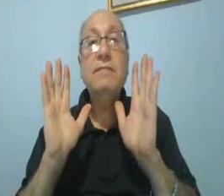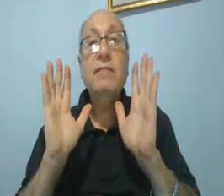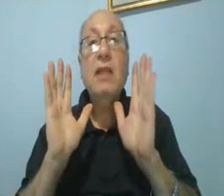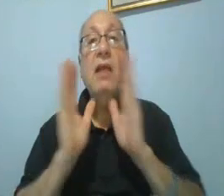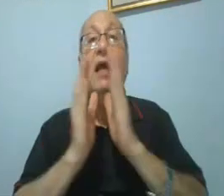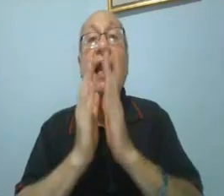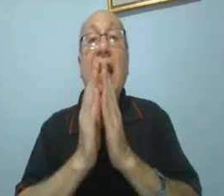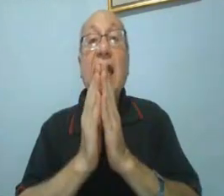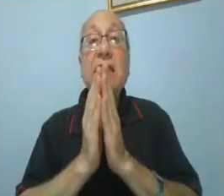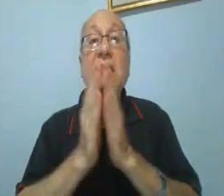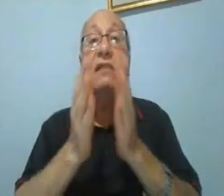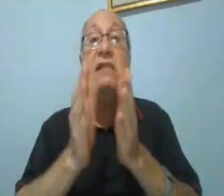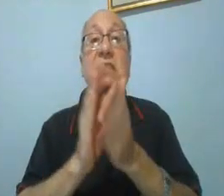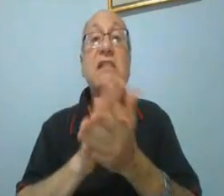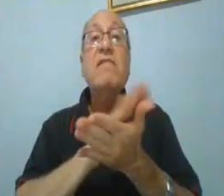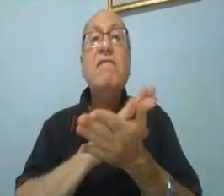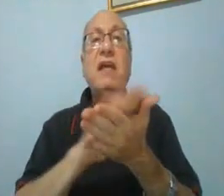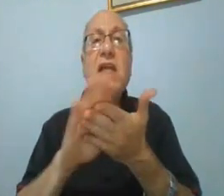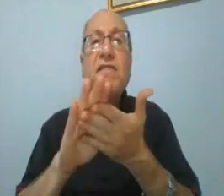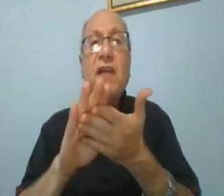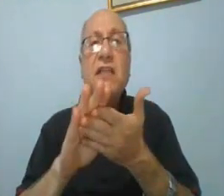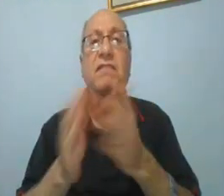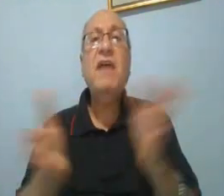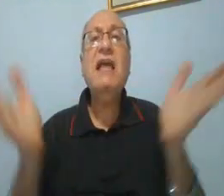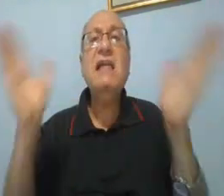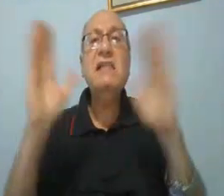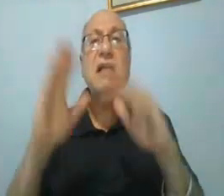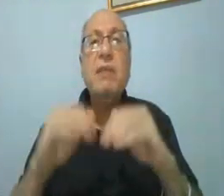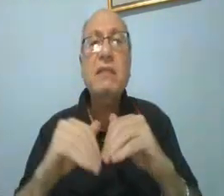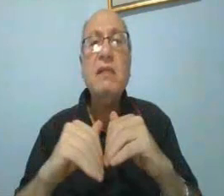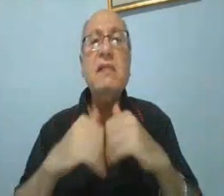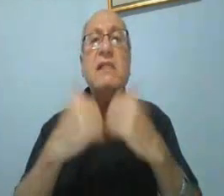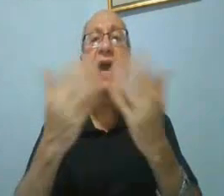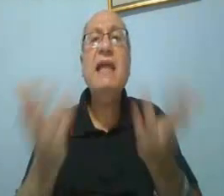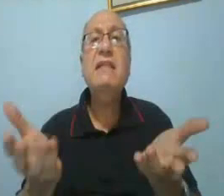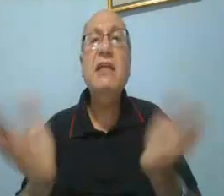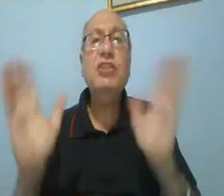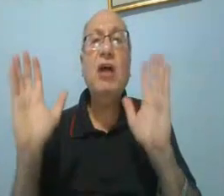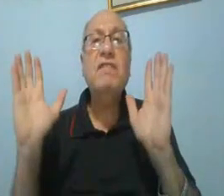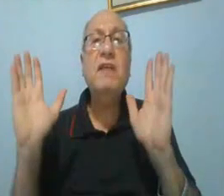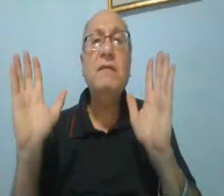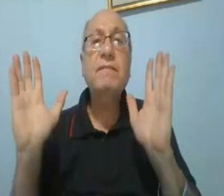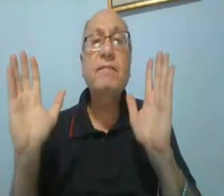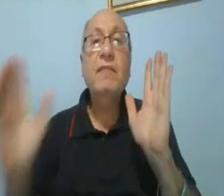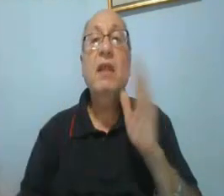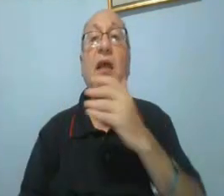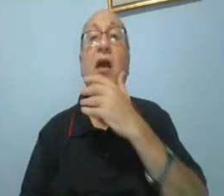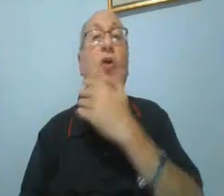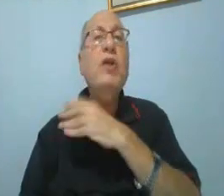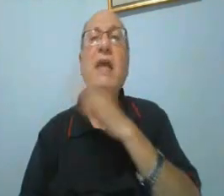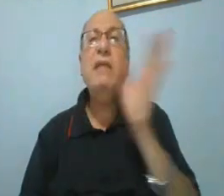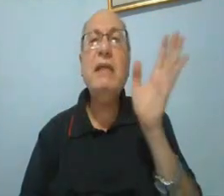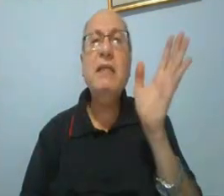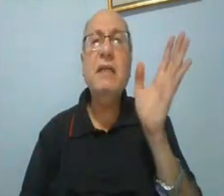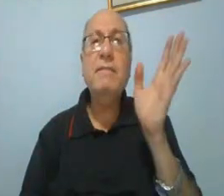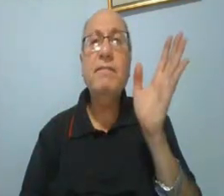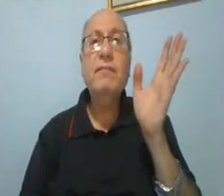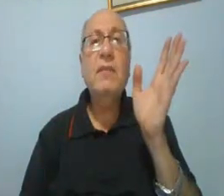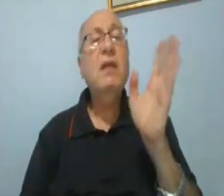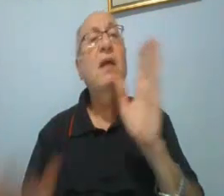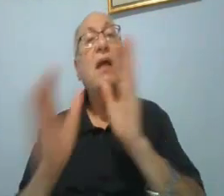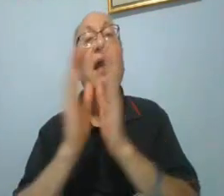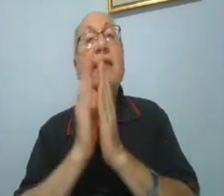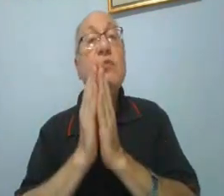material. And this is very effective against hepatitis and HIV or any